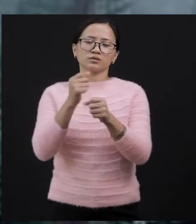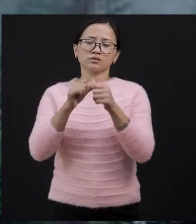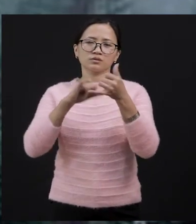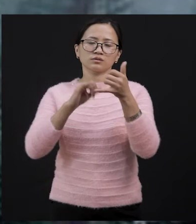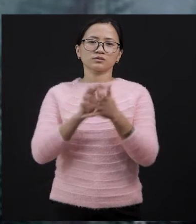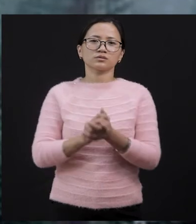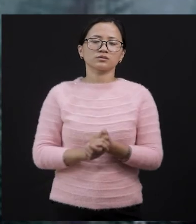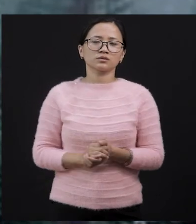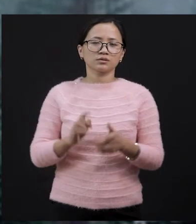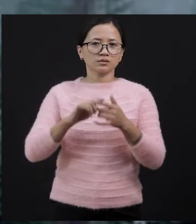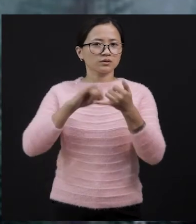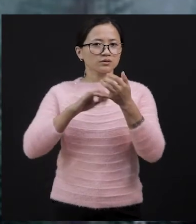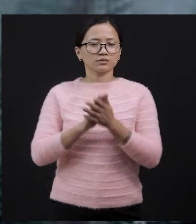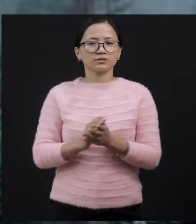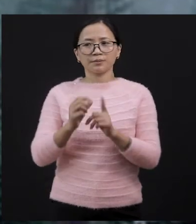gases, pollution,